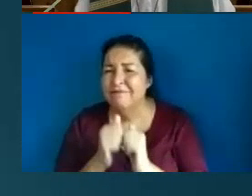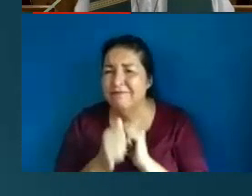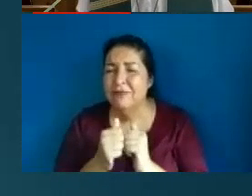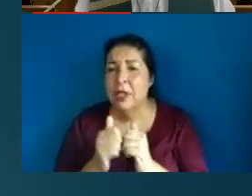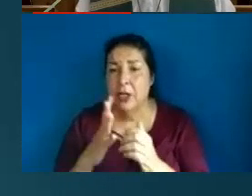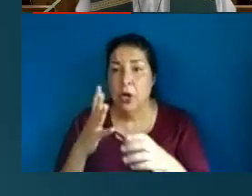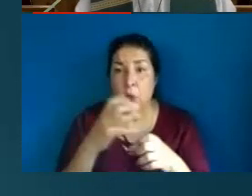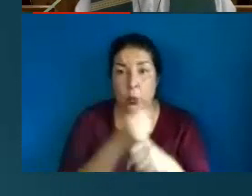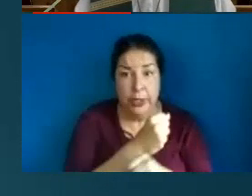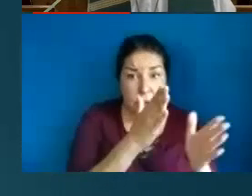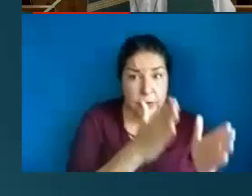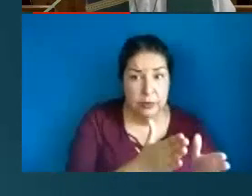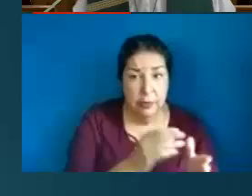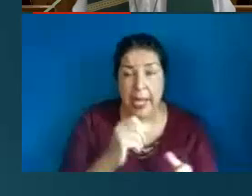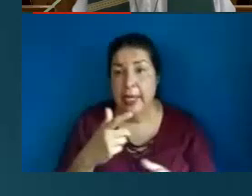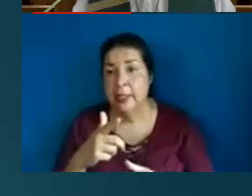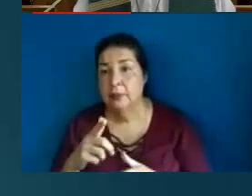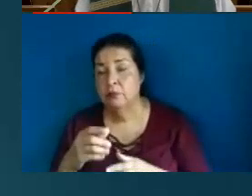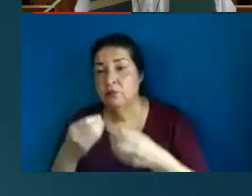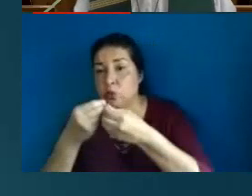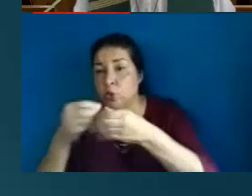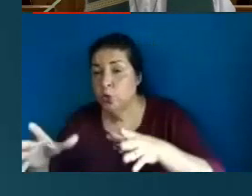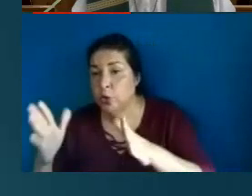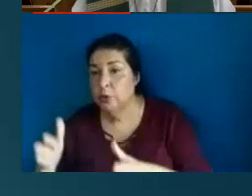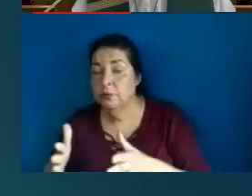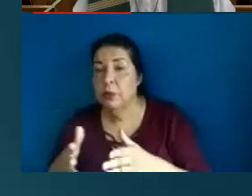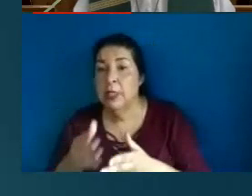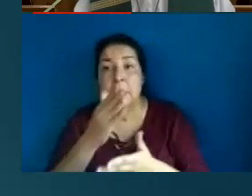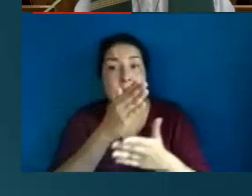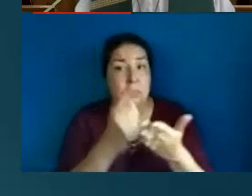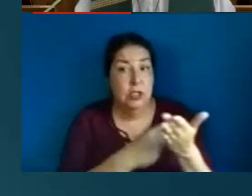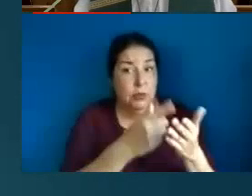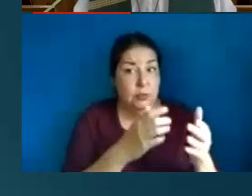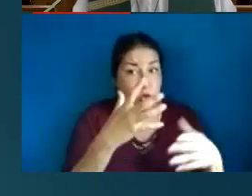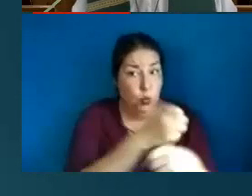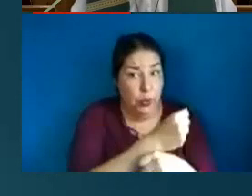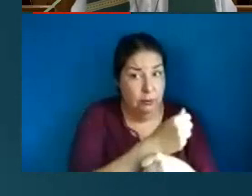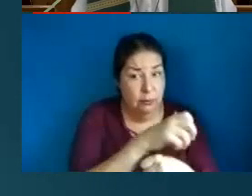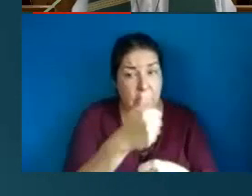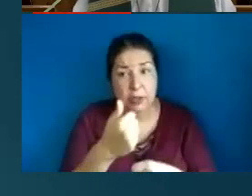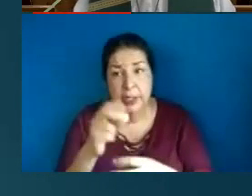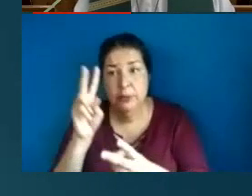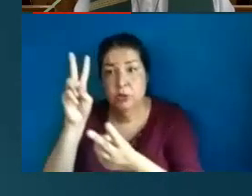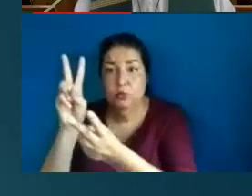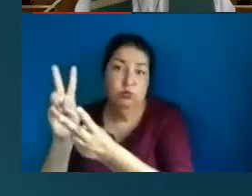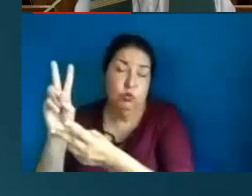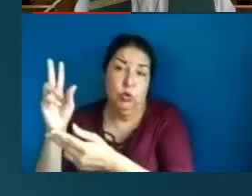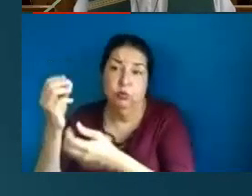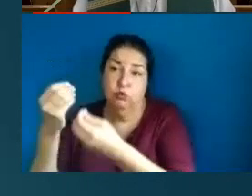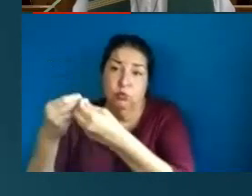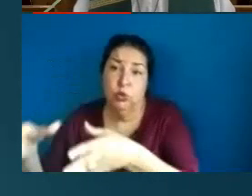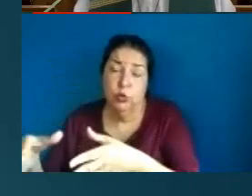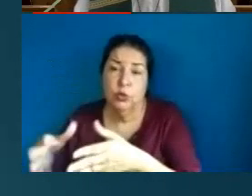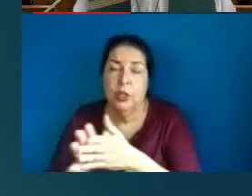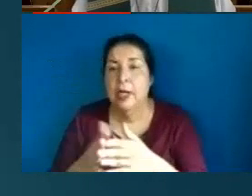there are losers. Sometimes you win, sometimes you lose. And there's an old saying that goes, "It doesn't